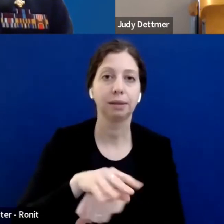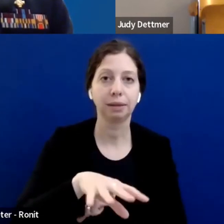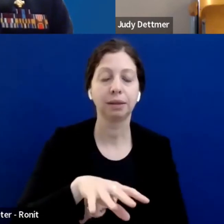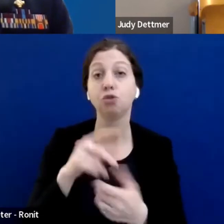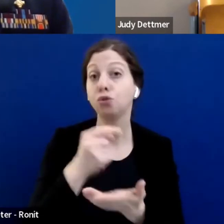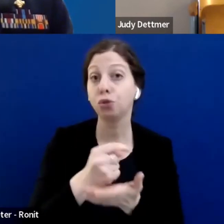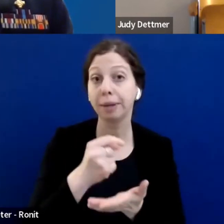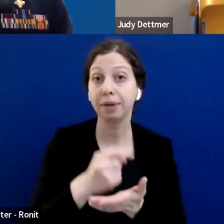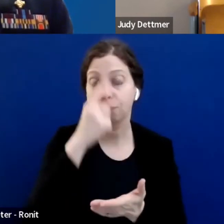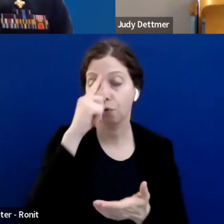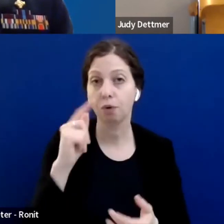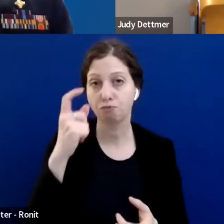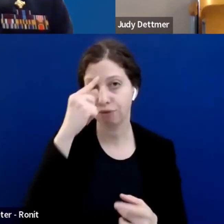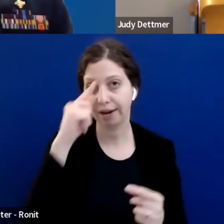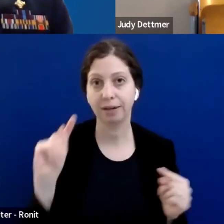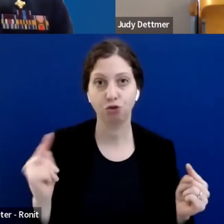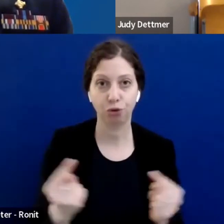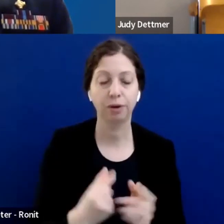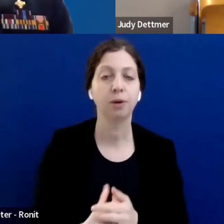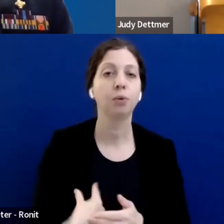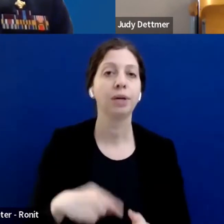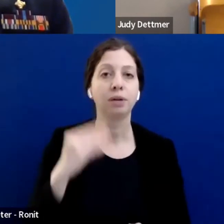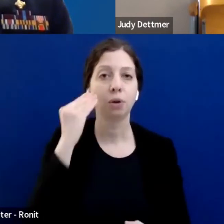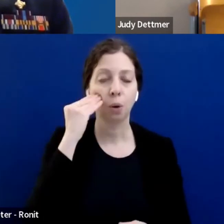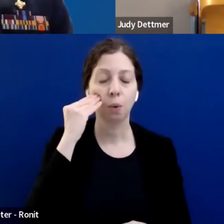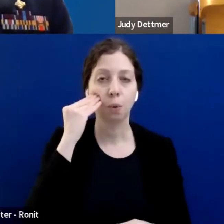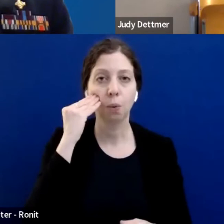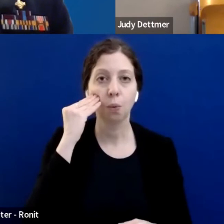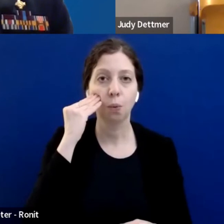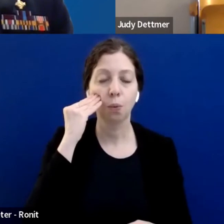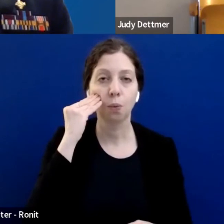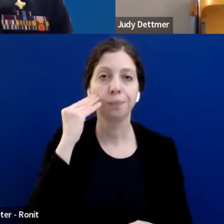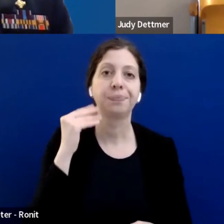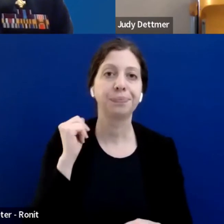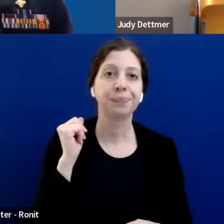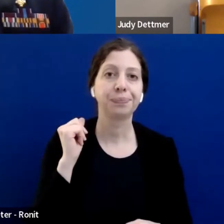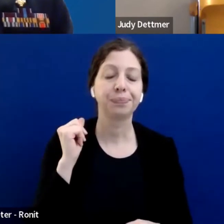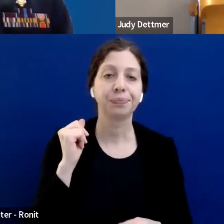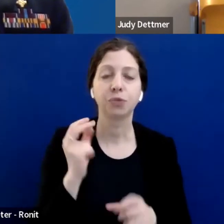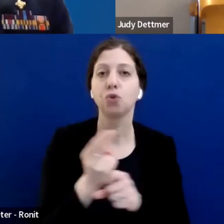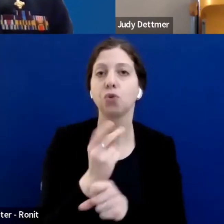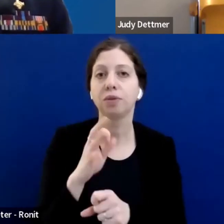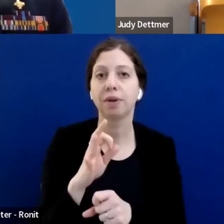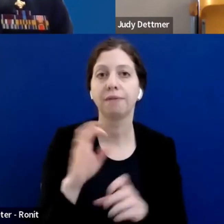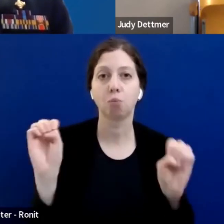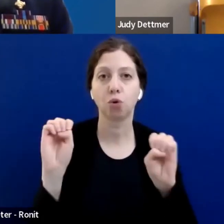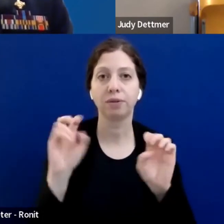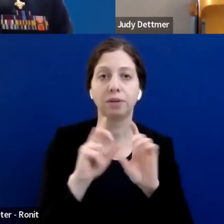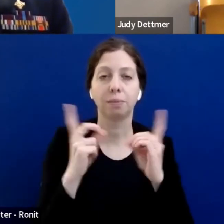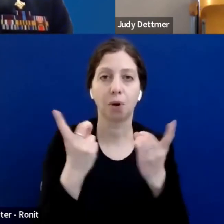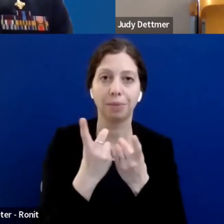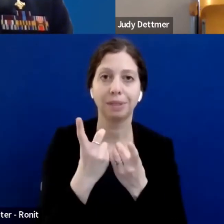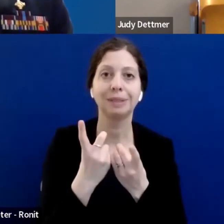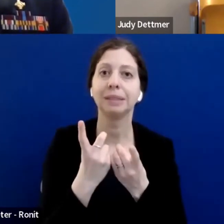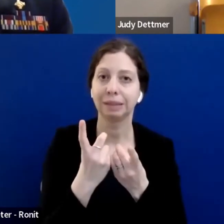treatment for brain injury. We know that use of emergency departments decreased